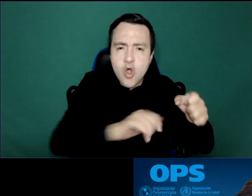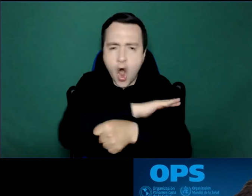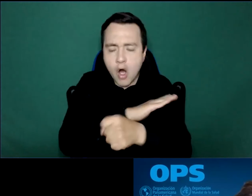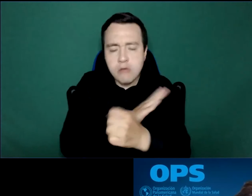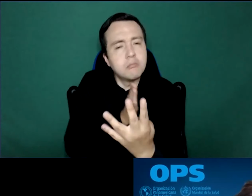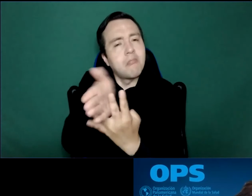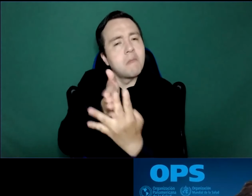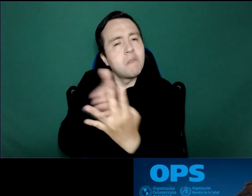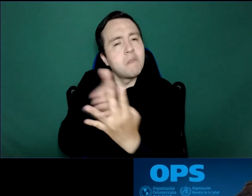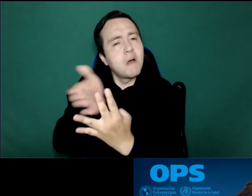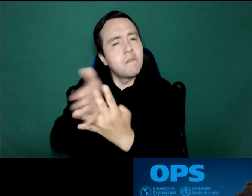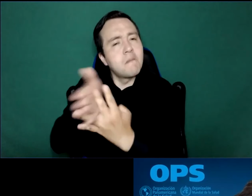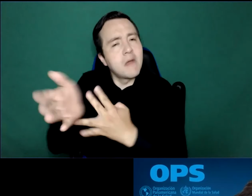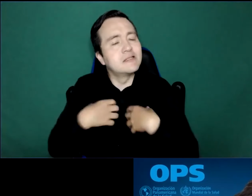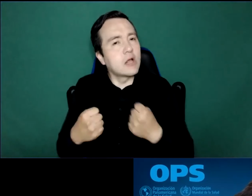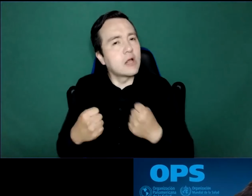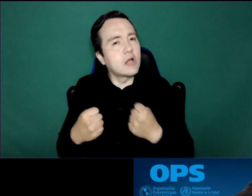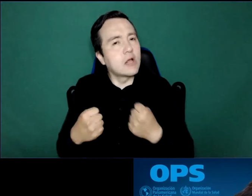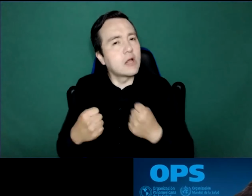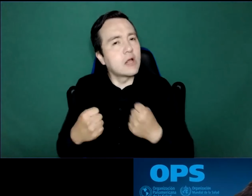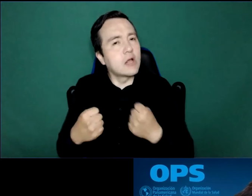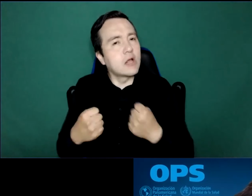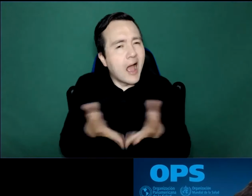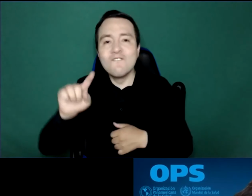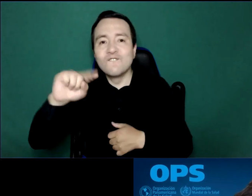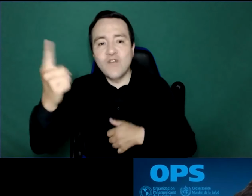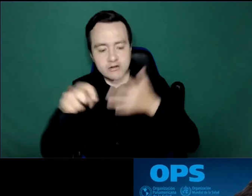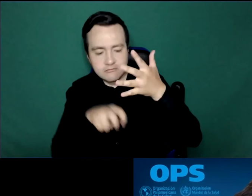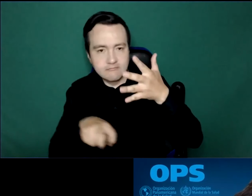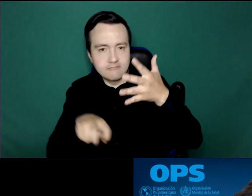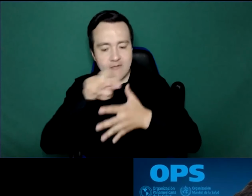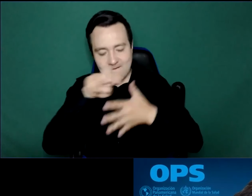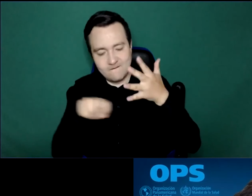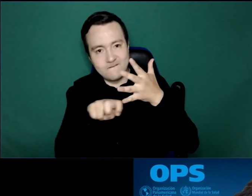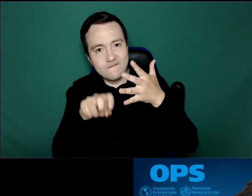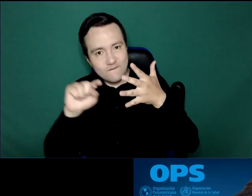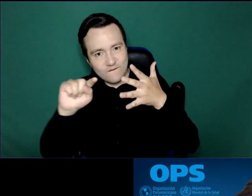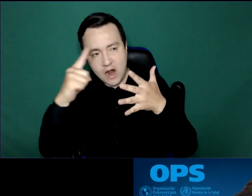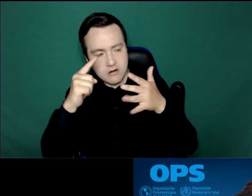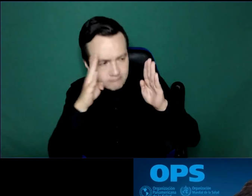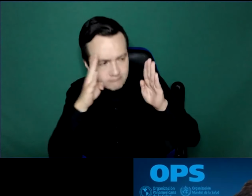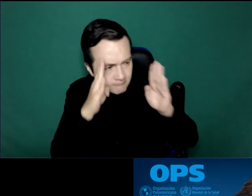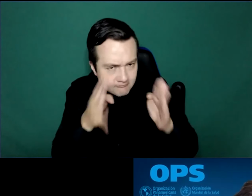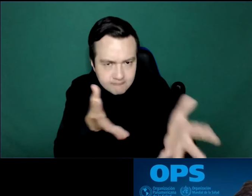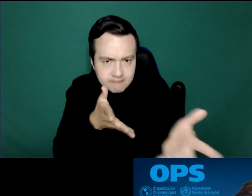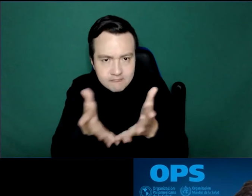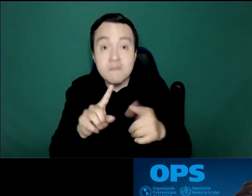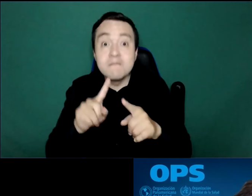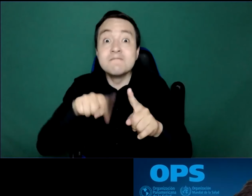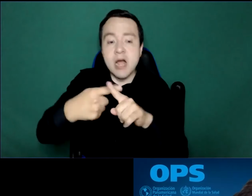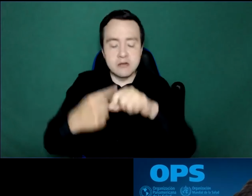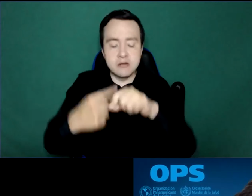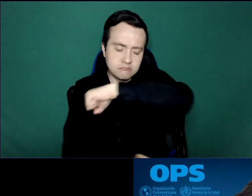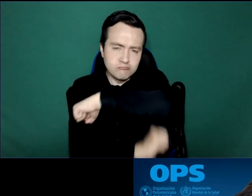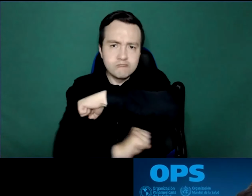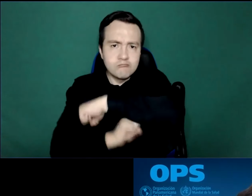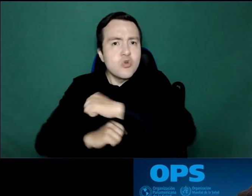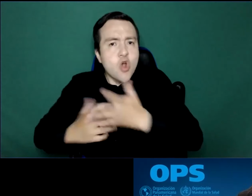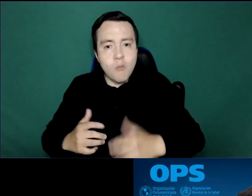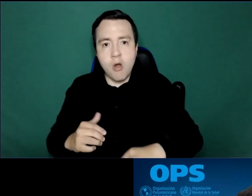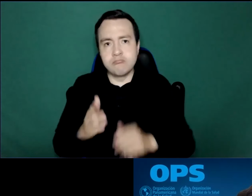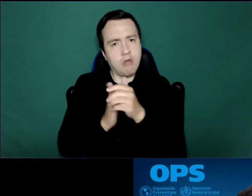strategy, the importance of strengthening the essential public health functions as a core component in leadership and governance within that context, and